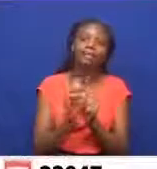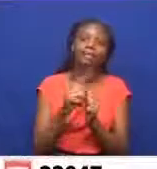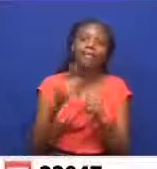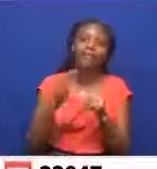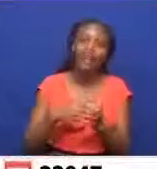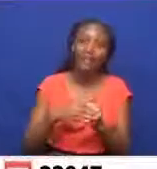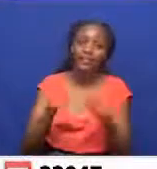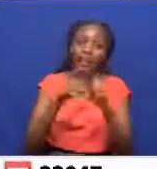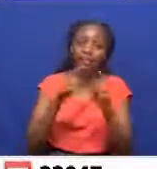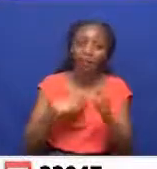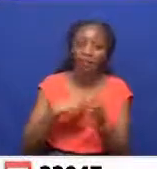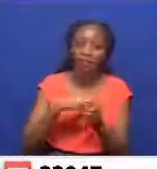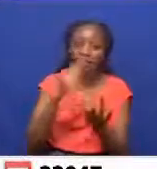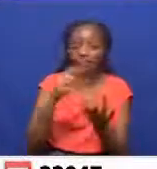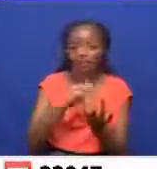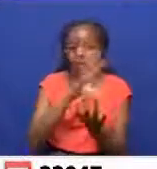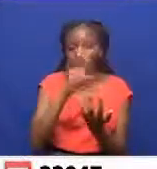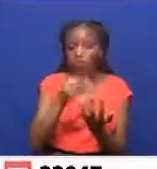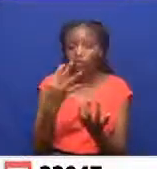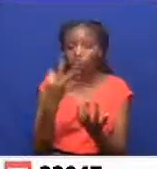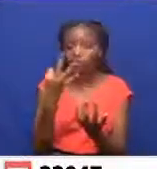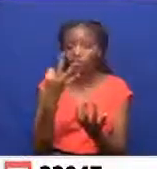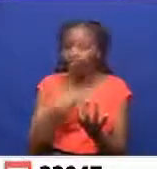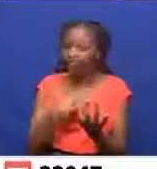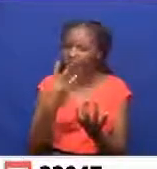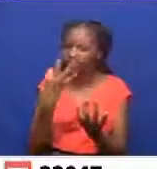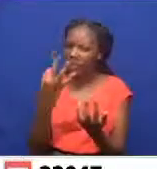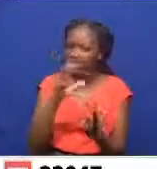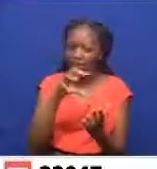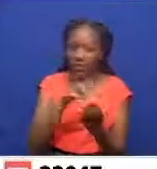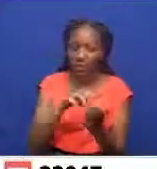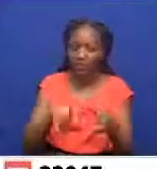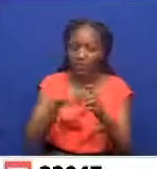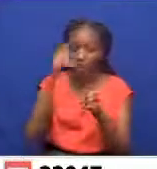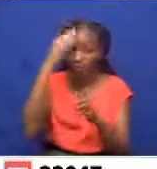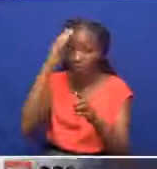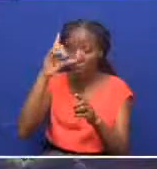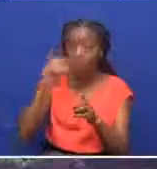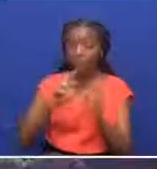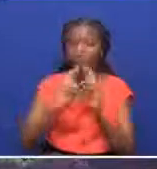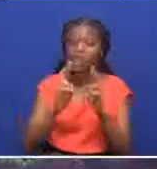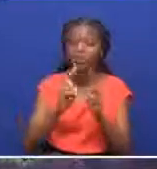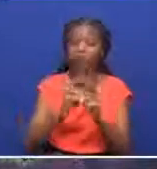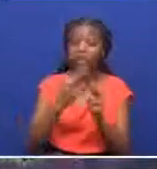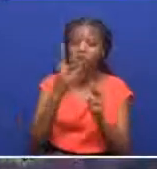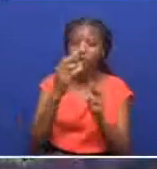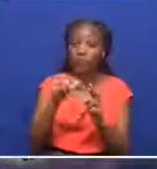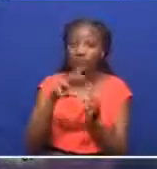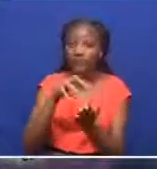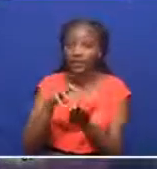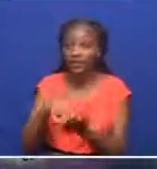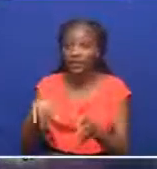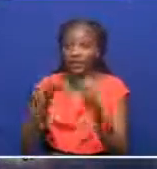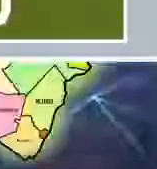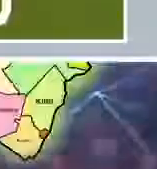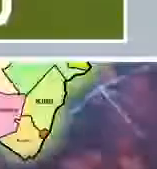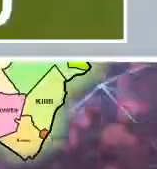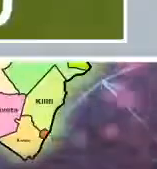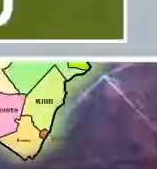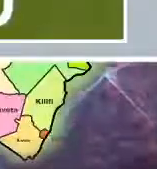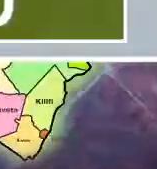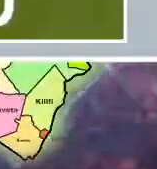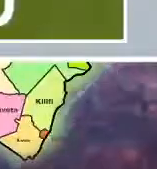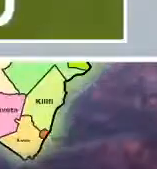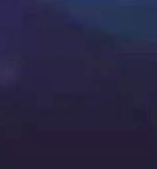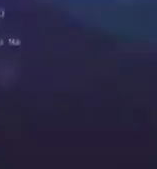of 43 cases. On Monday, Mombasa has recorded a total of 20 cases out of 48 cases recorded in